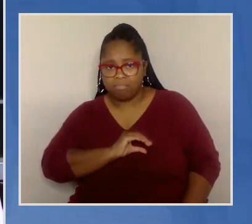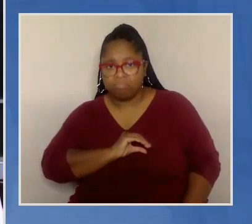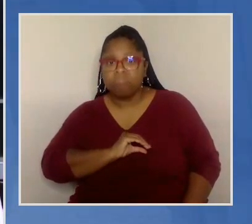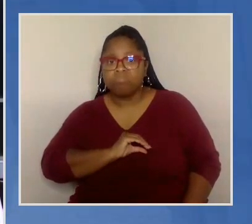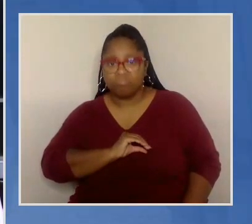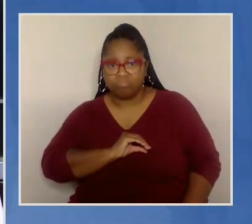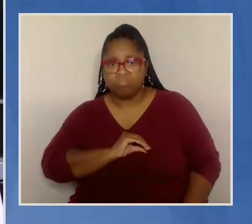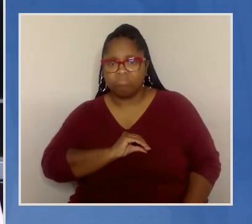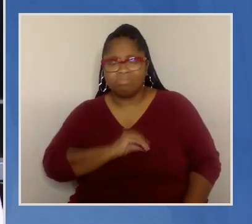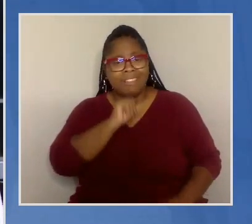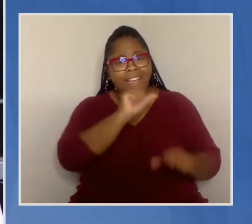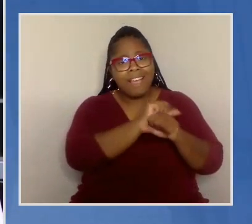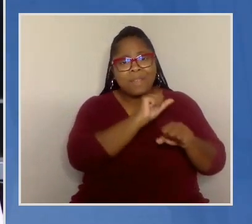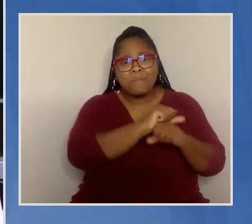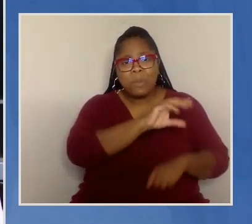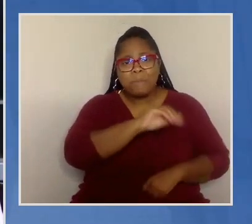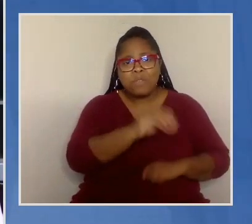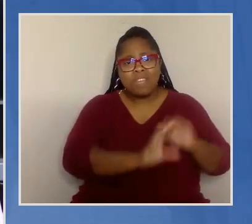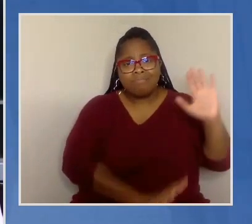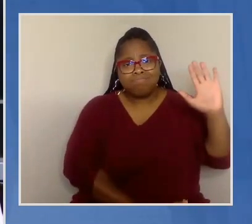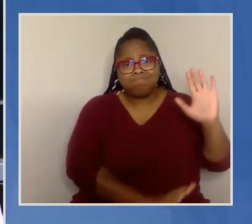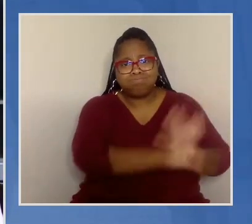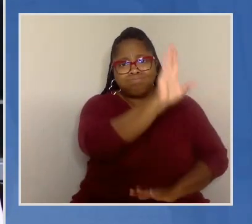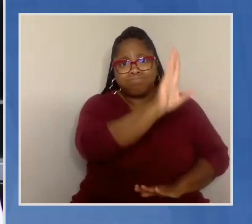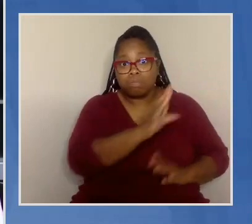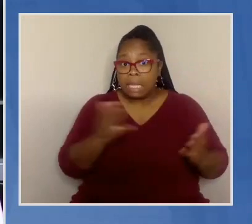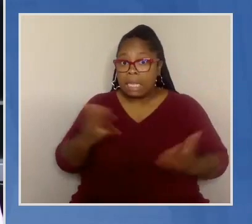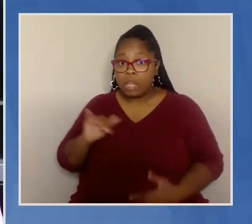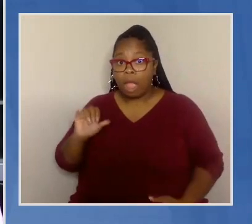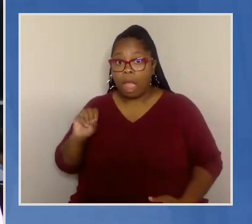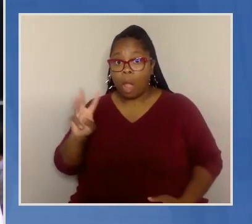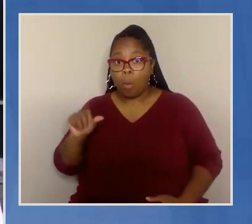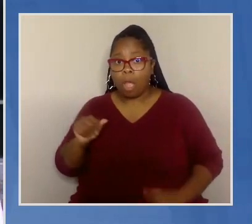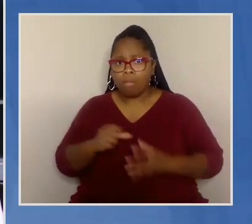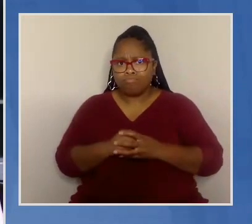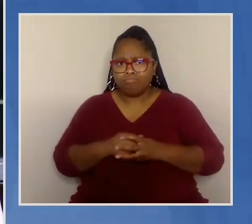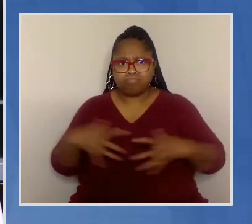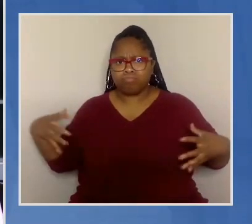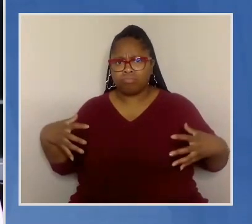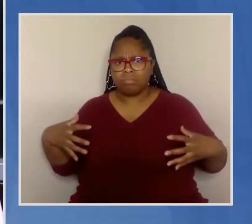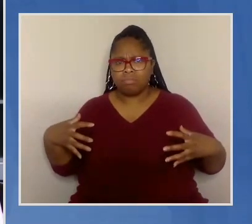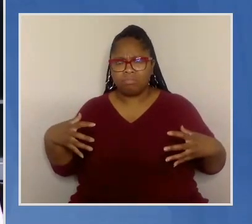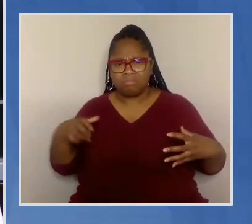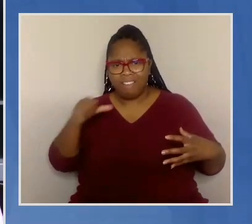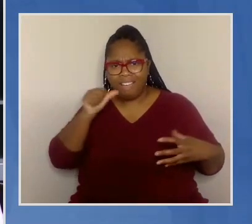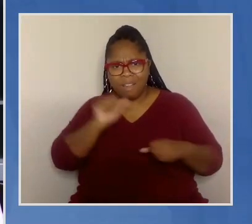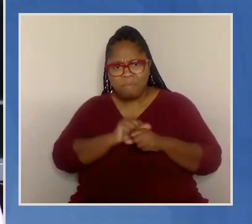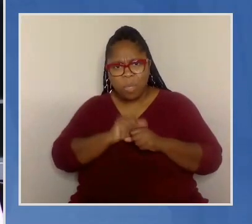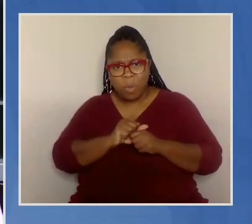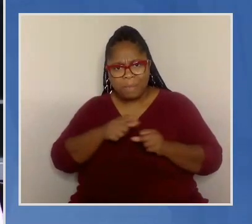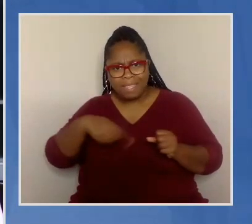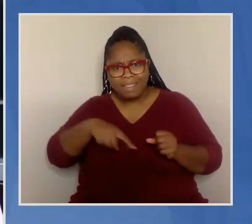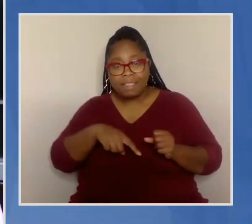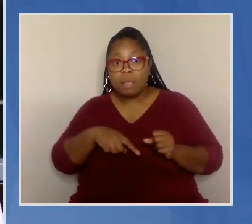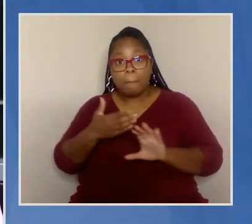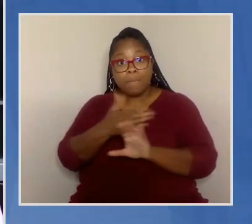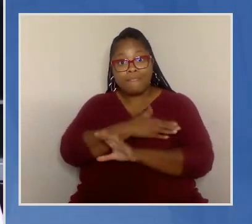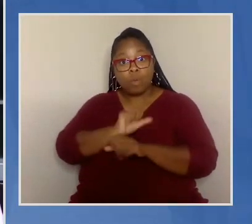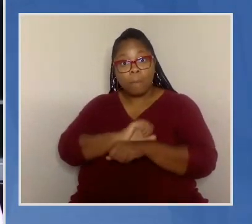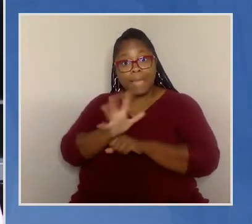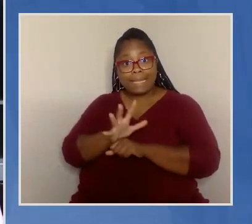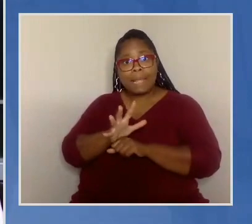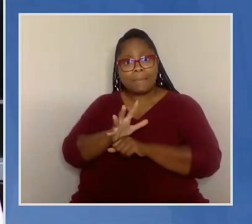have skyrocketed, more than tripling here in Iowa, and still almost double what it was before